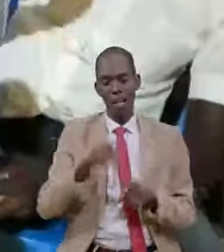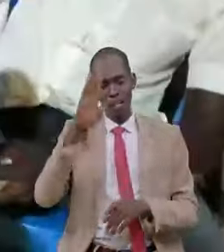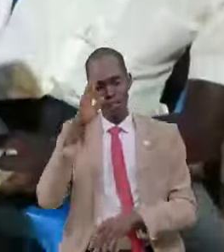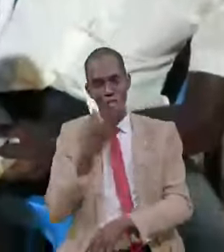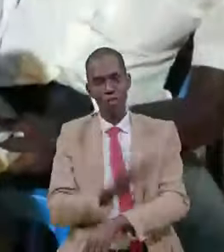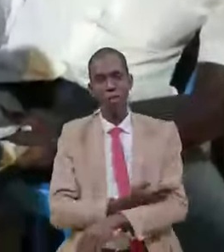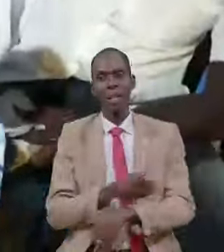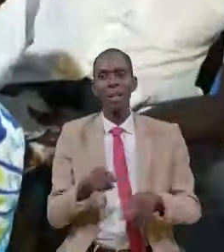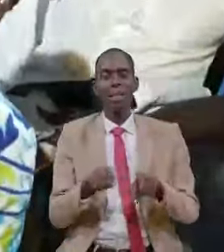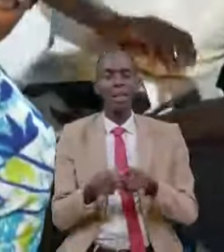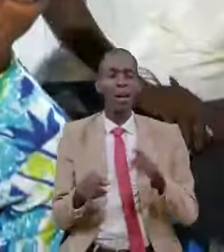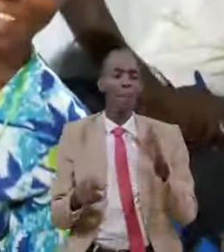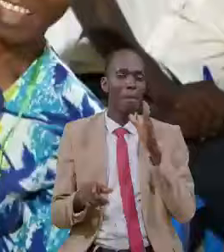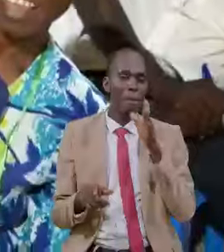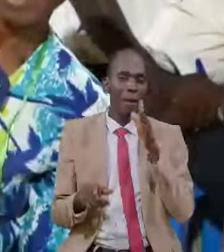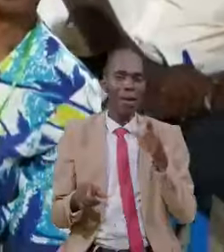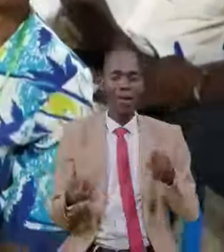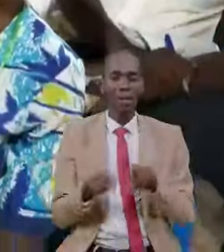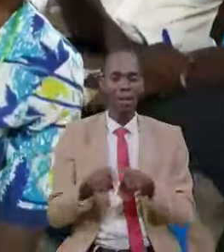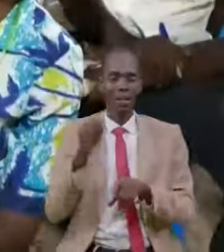Like mother, like daughter.